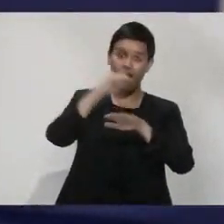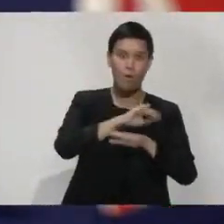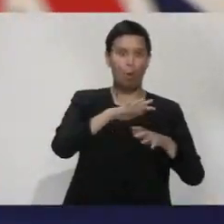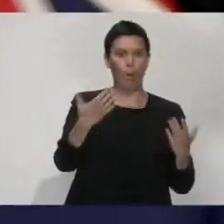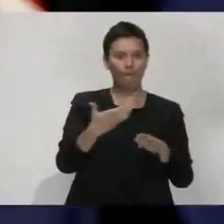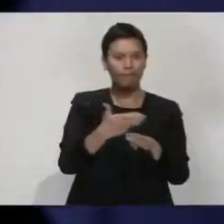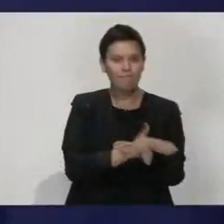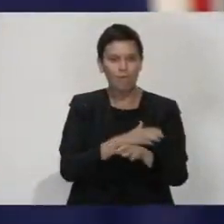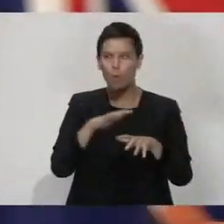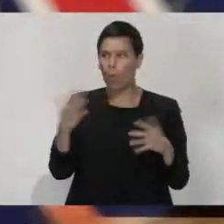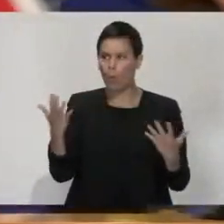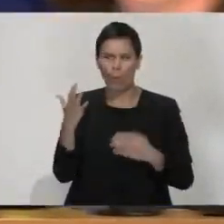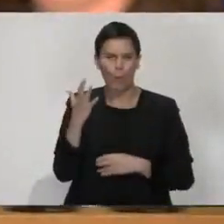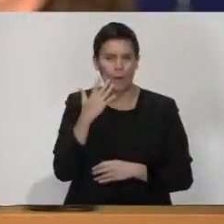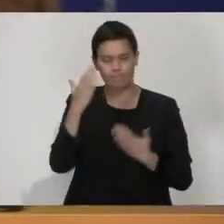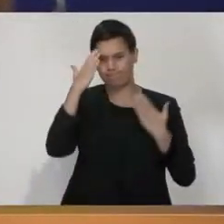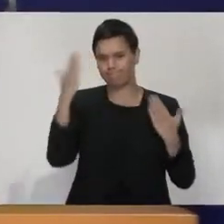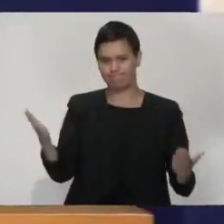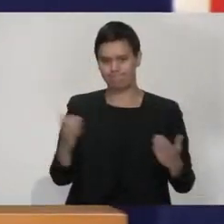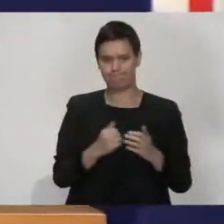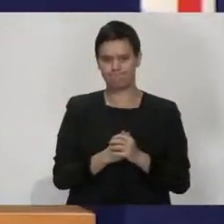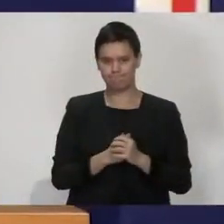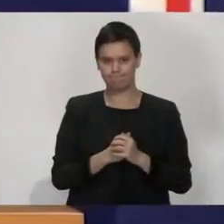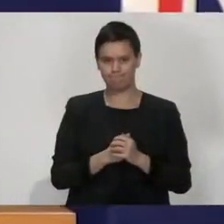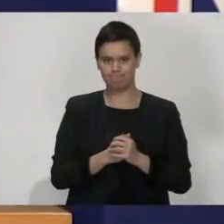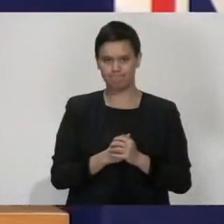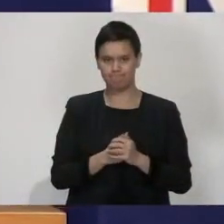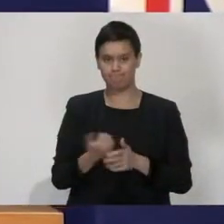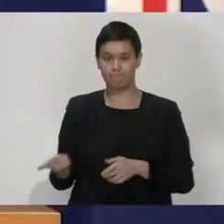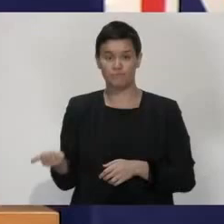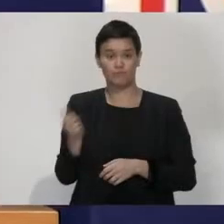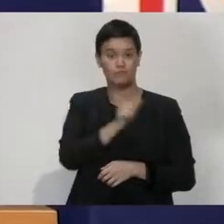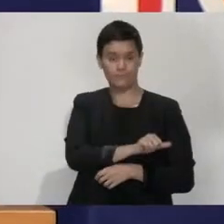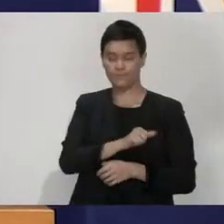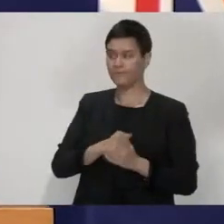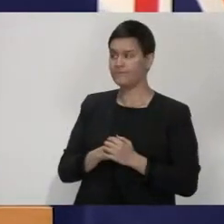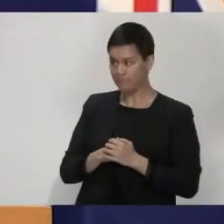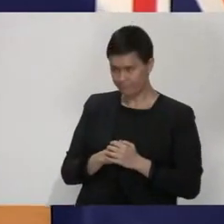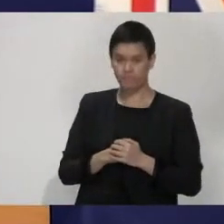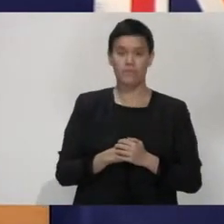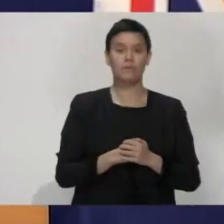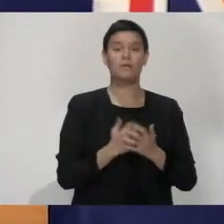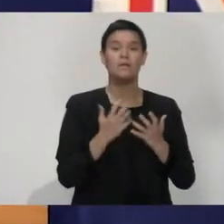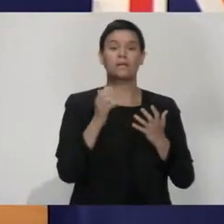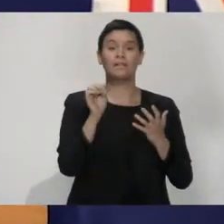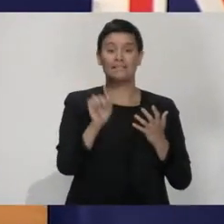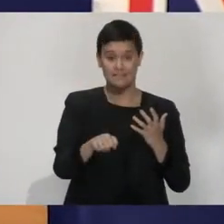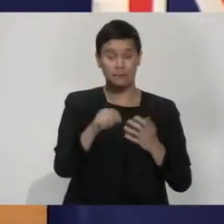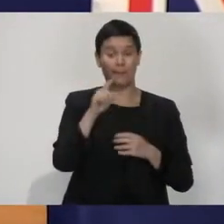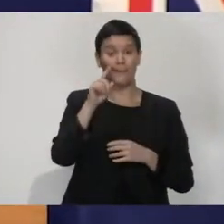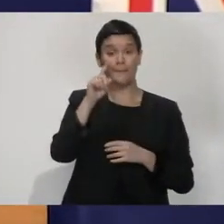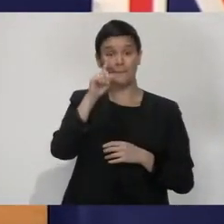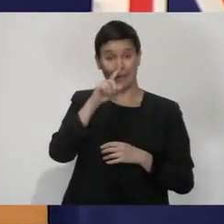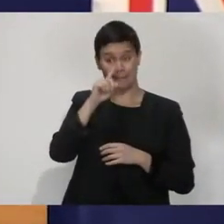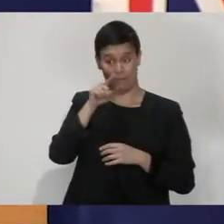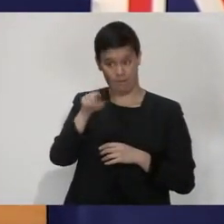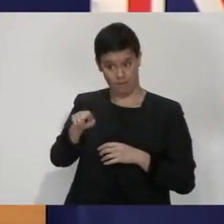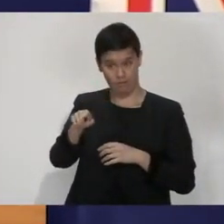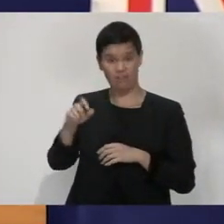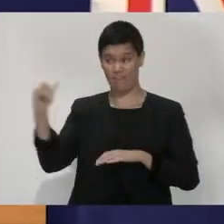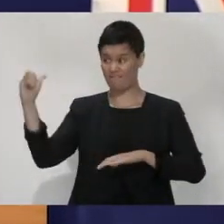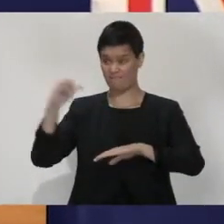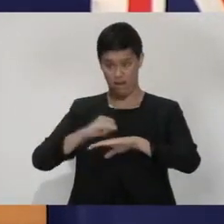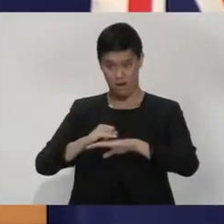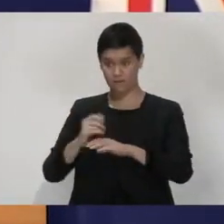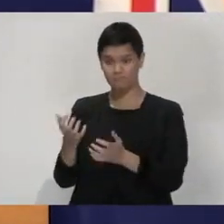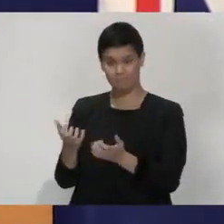to reiterate that these people, from the information that we've got so far, have travelled from a country with likely to have travelled from a country